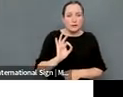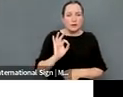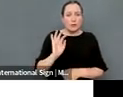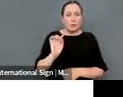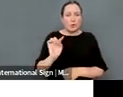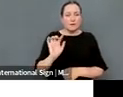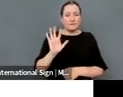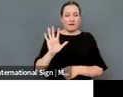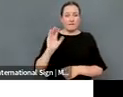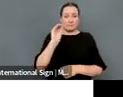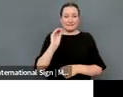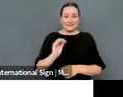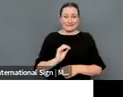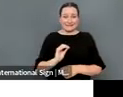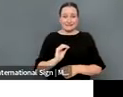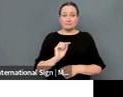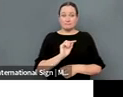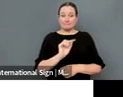And